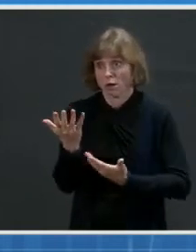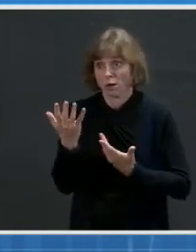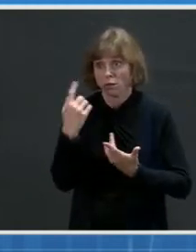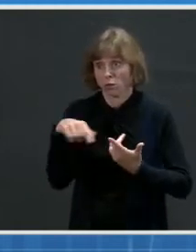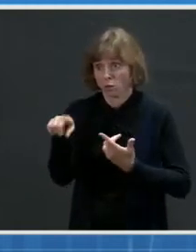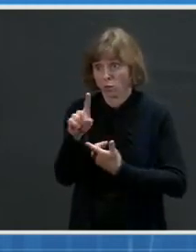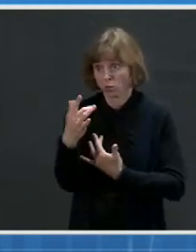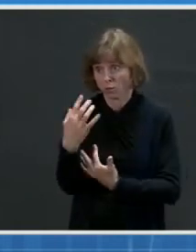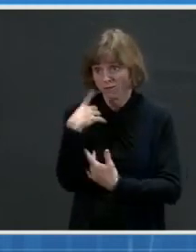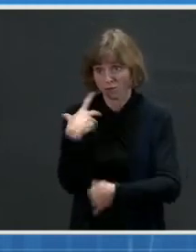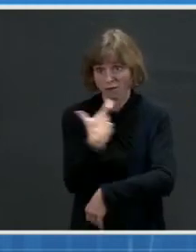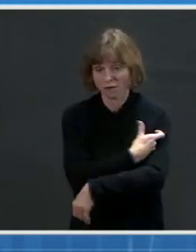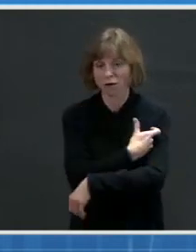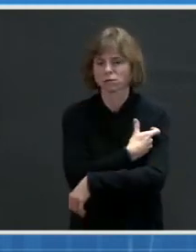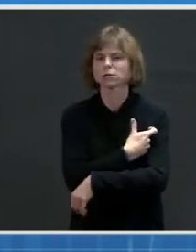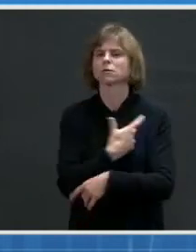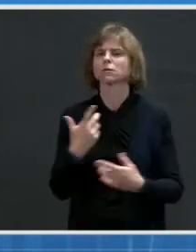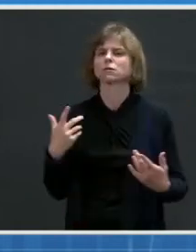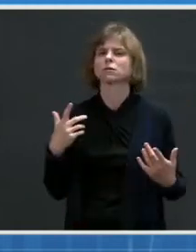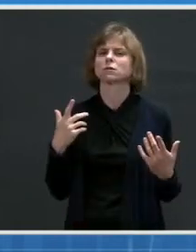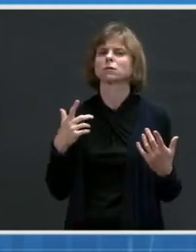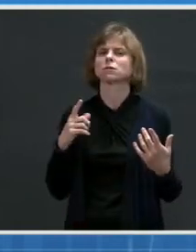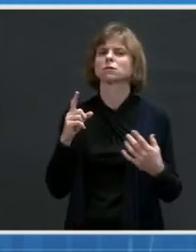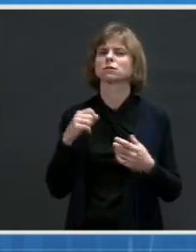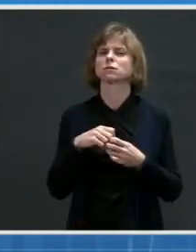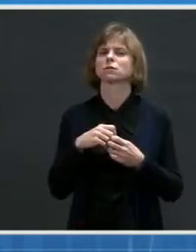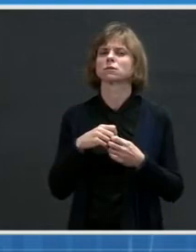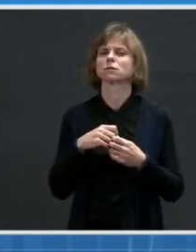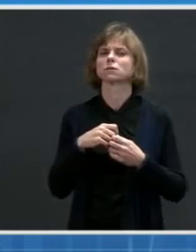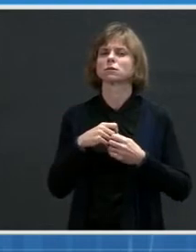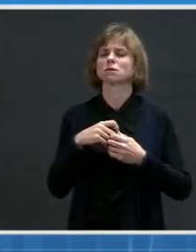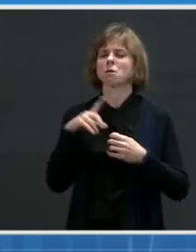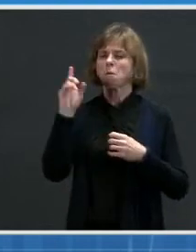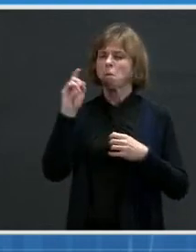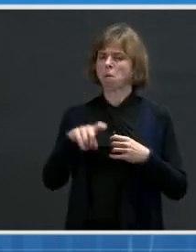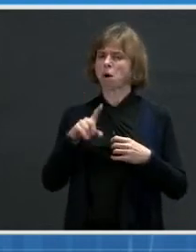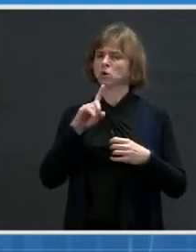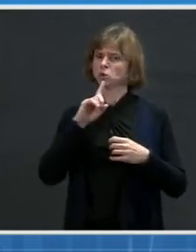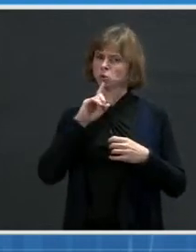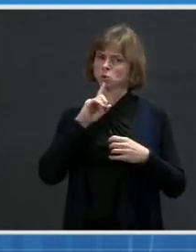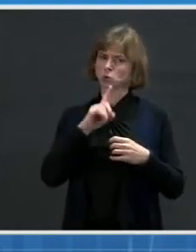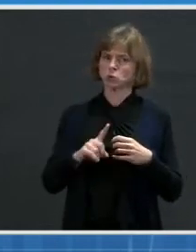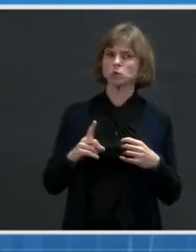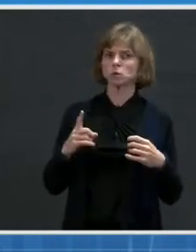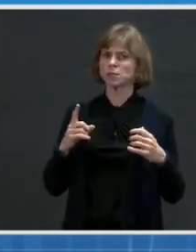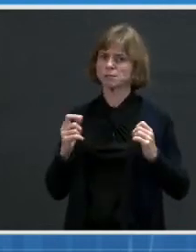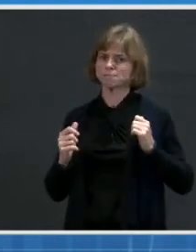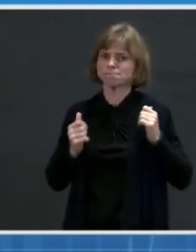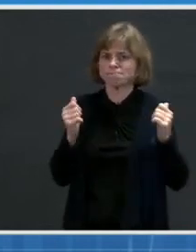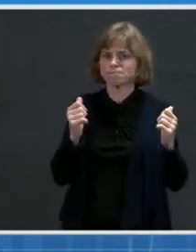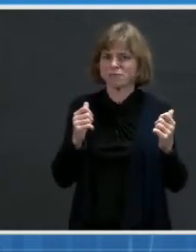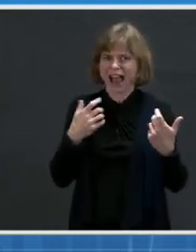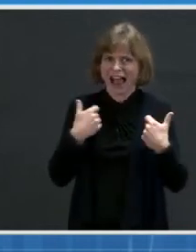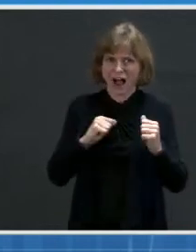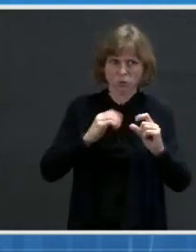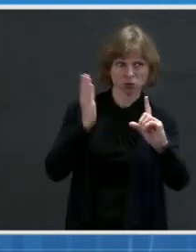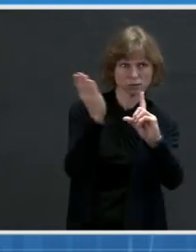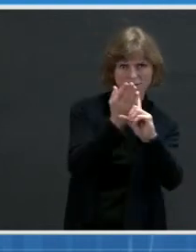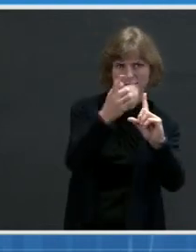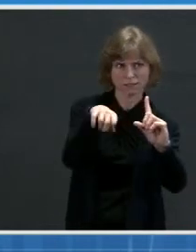an equally aggressive effort to reach people who are considering getting vaccinated but haven't yet decided to.